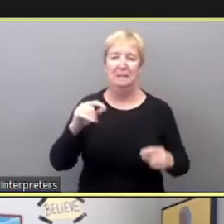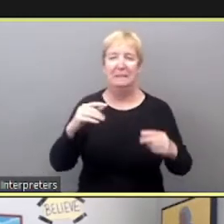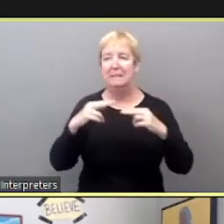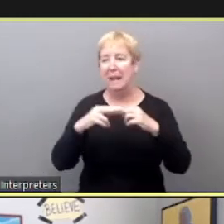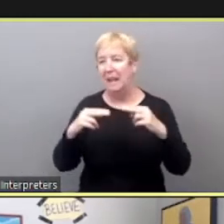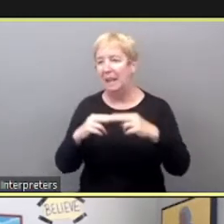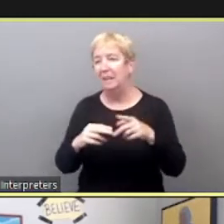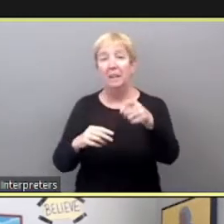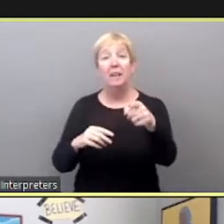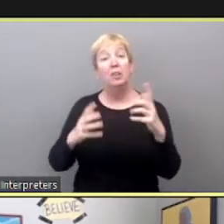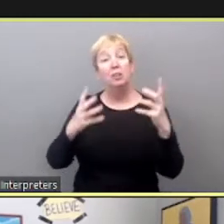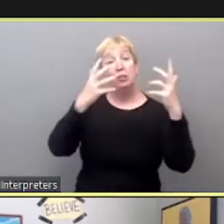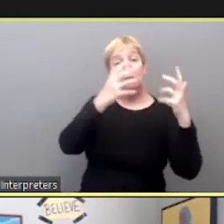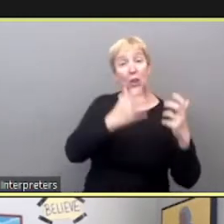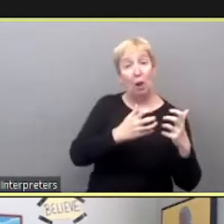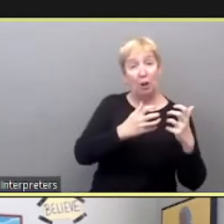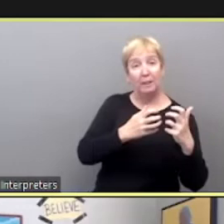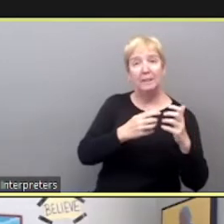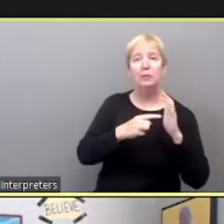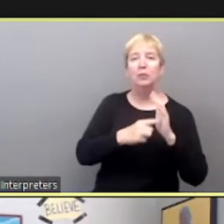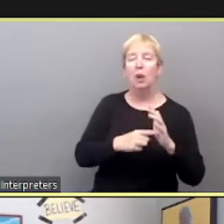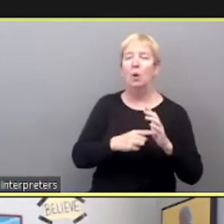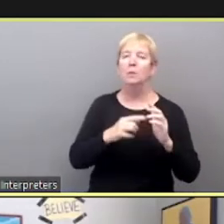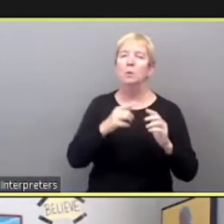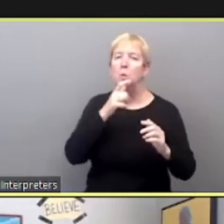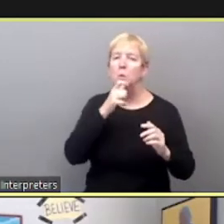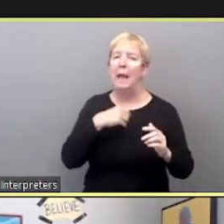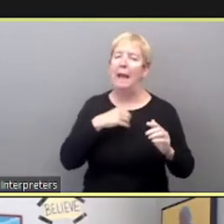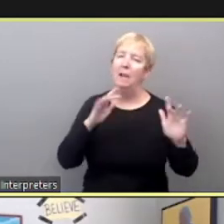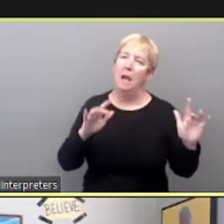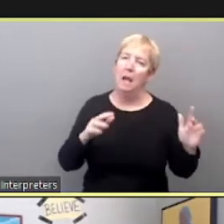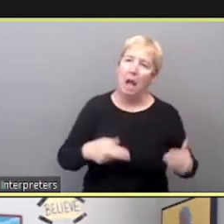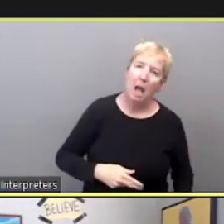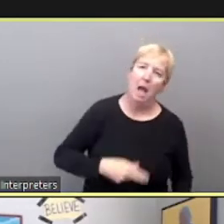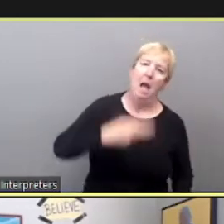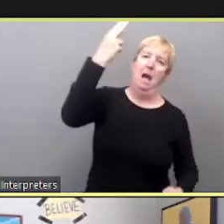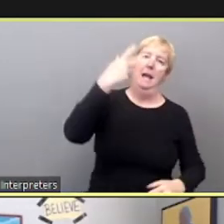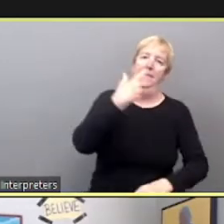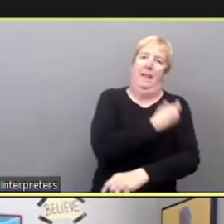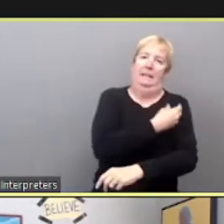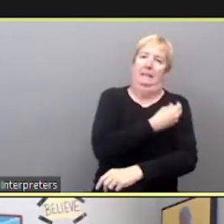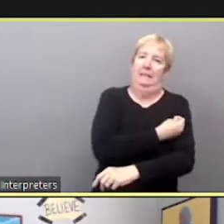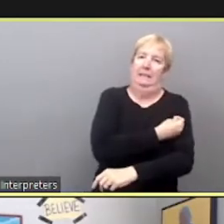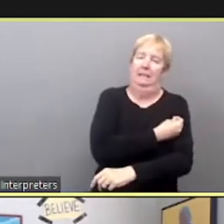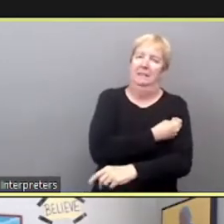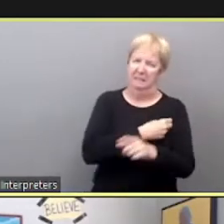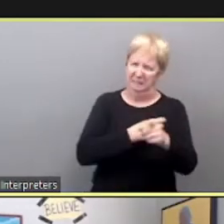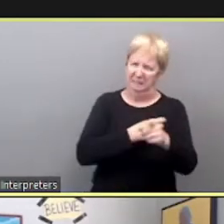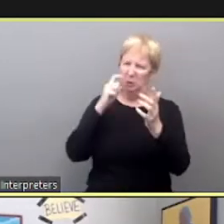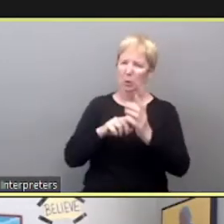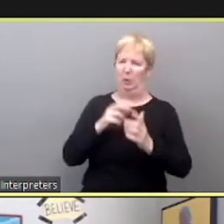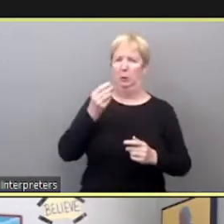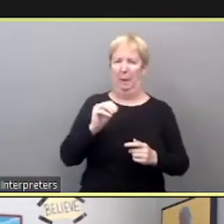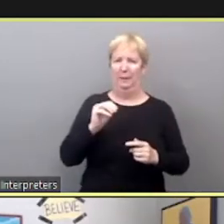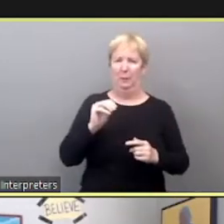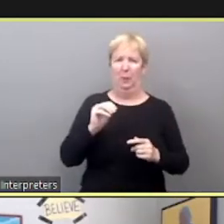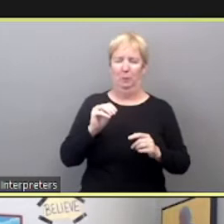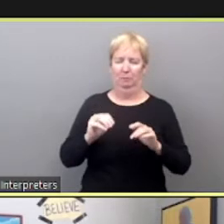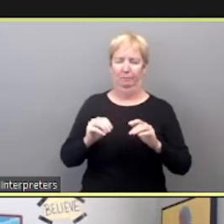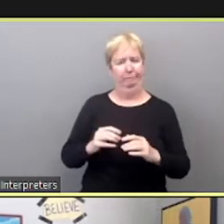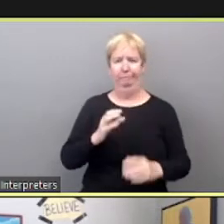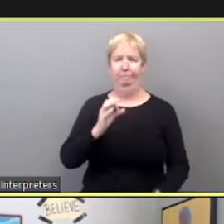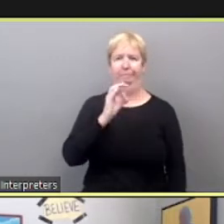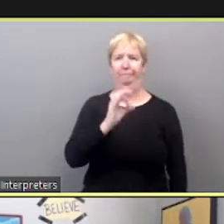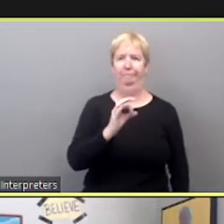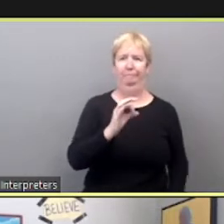shows higher vaccination rates. So you can see New Mexico is kind of like a little island here in the United States, and you actually have to